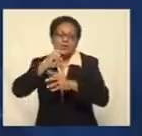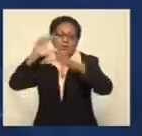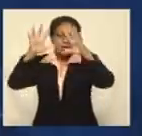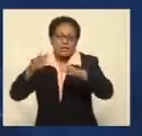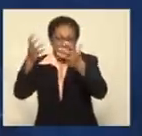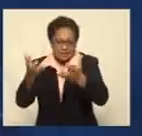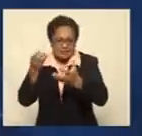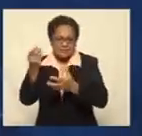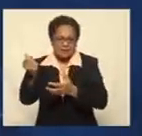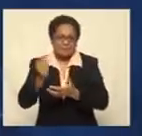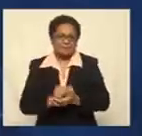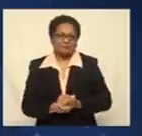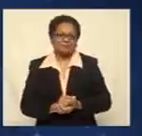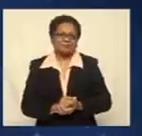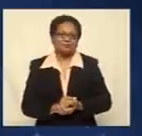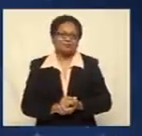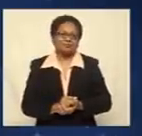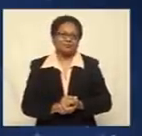expected.